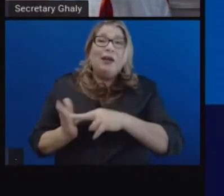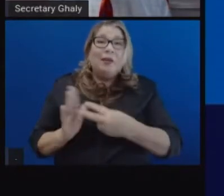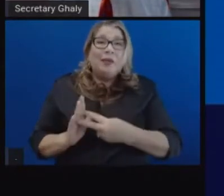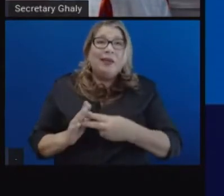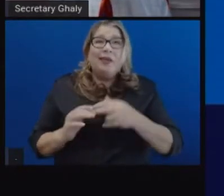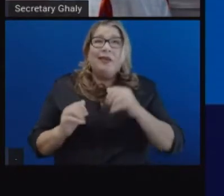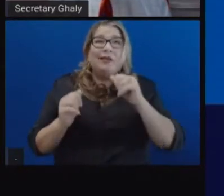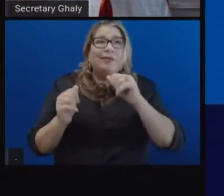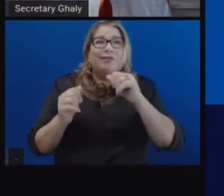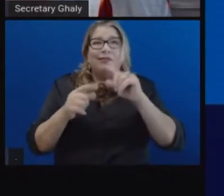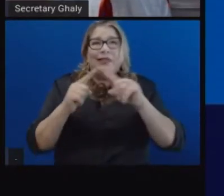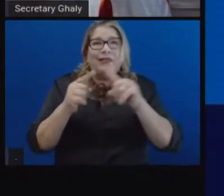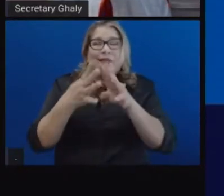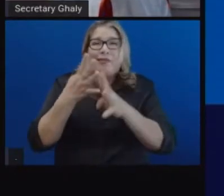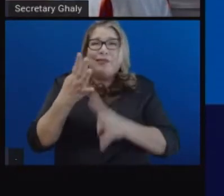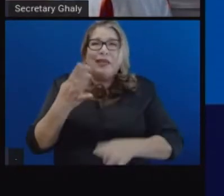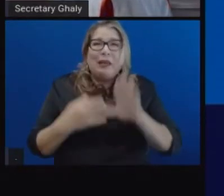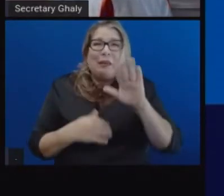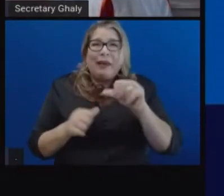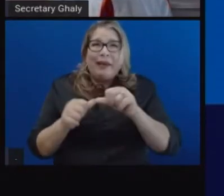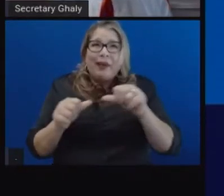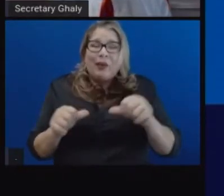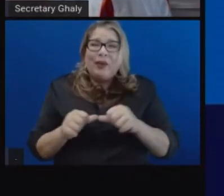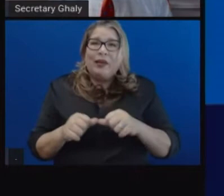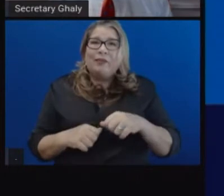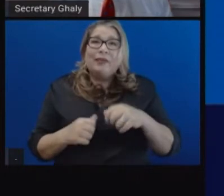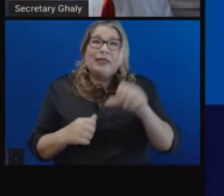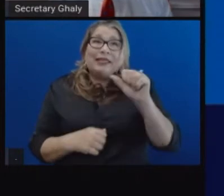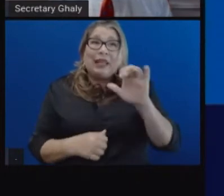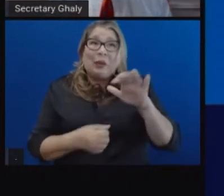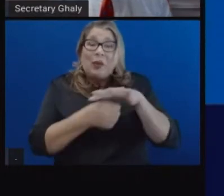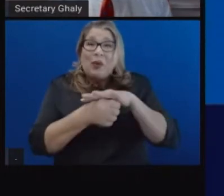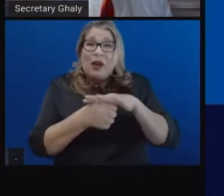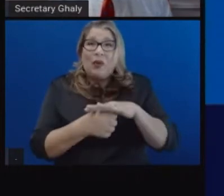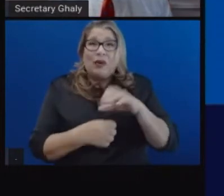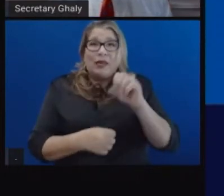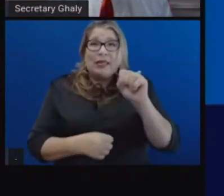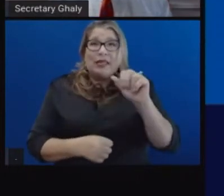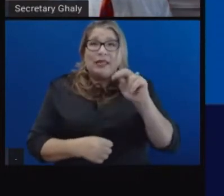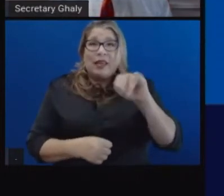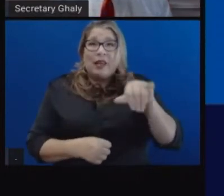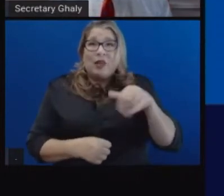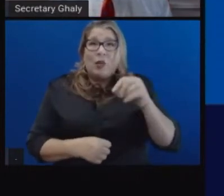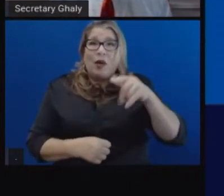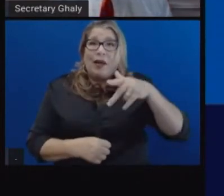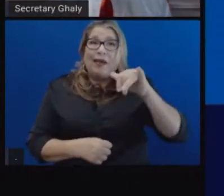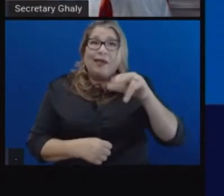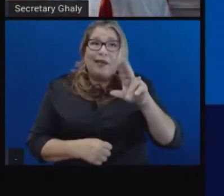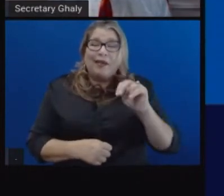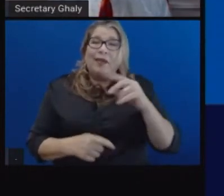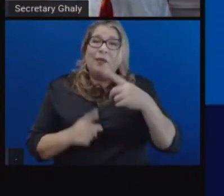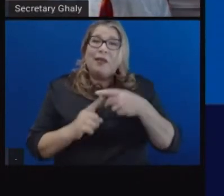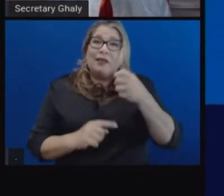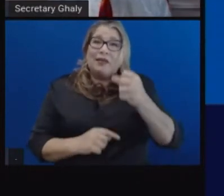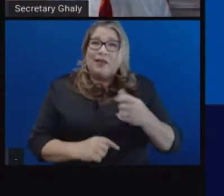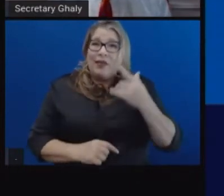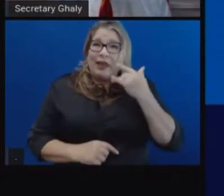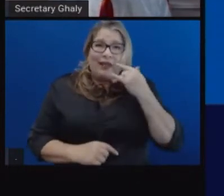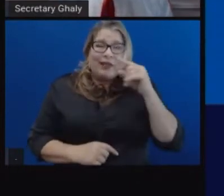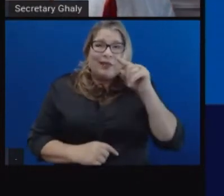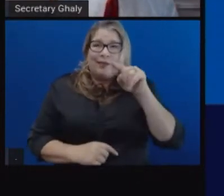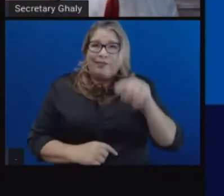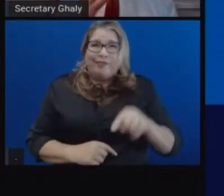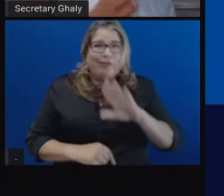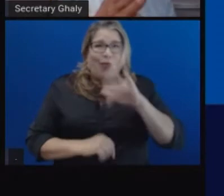the regional stay-at-home order, that we committed to, after 3 weeks, to begin running